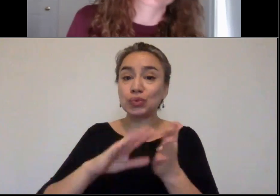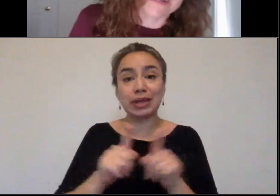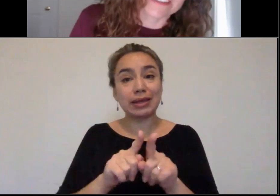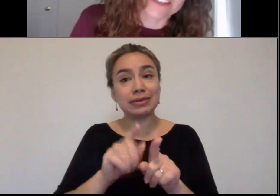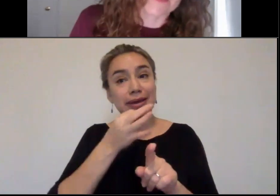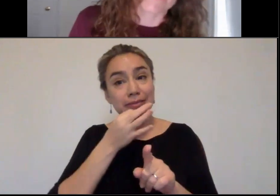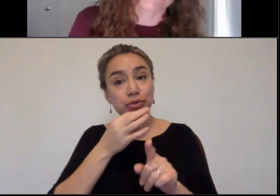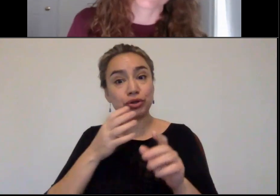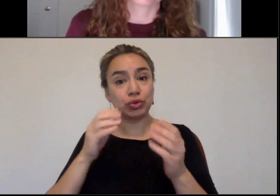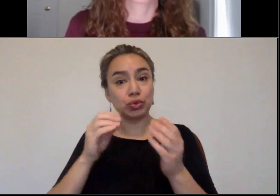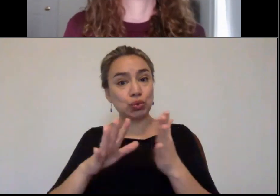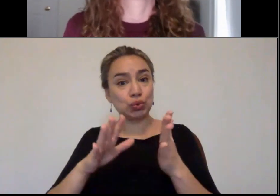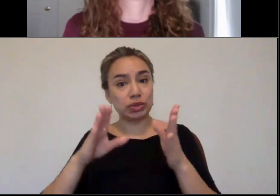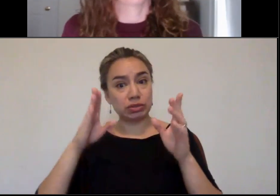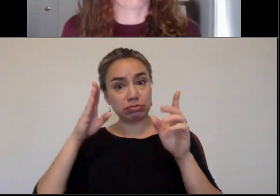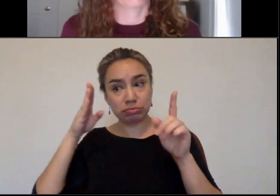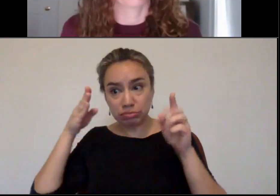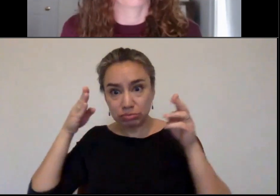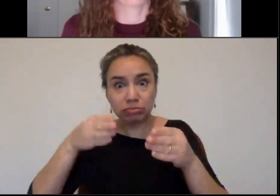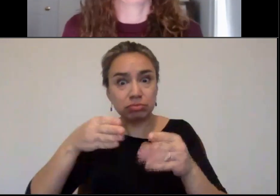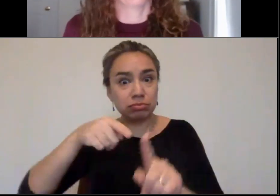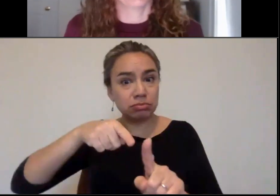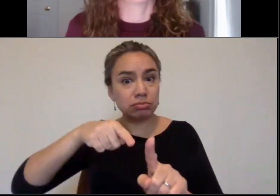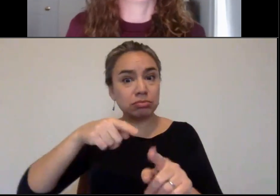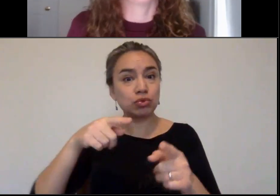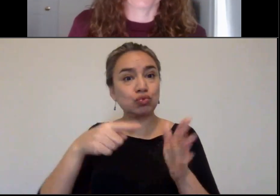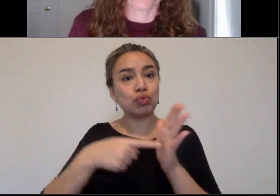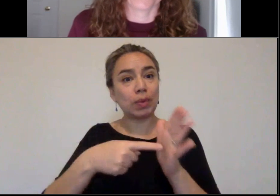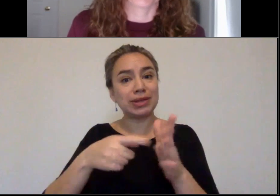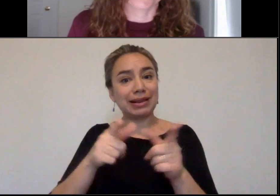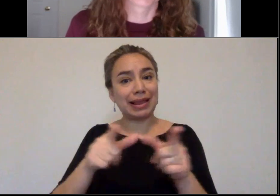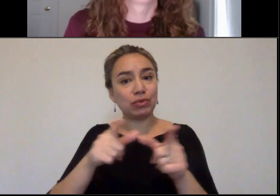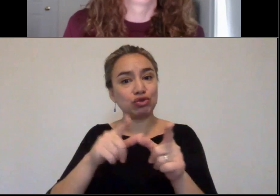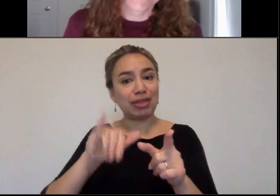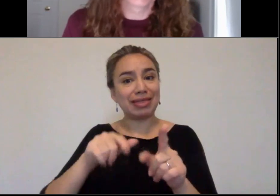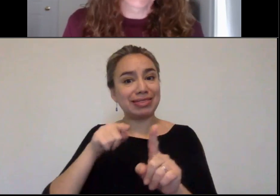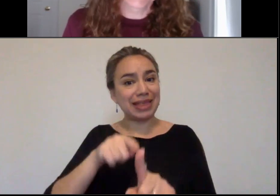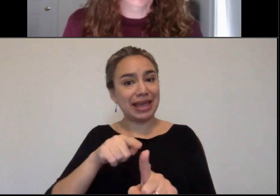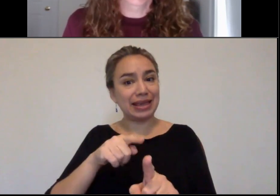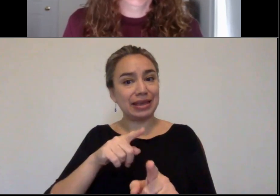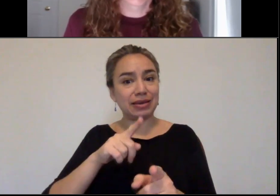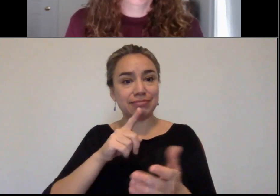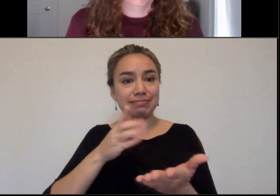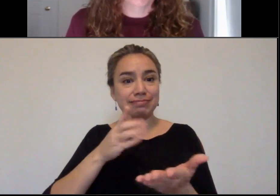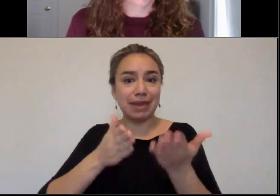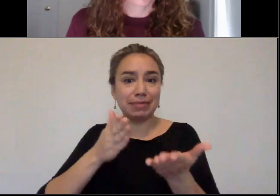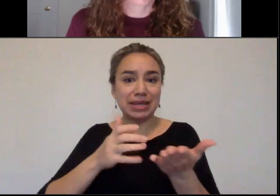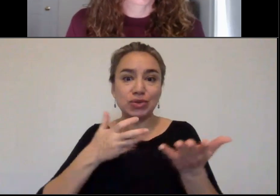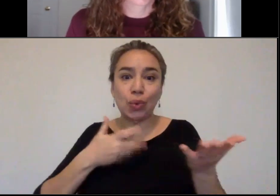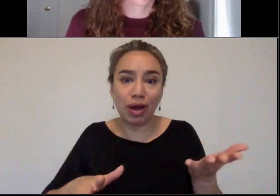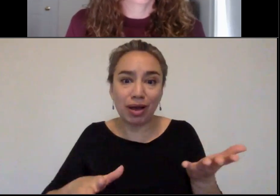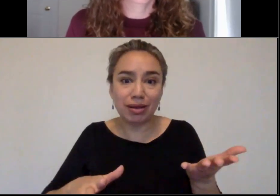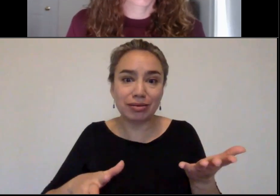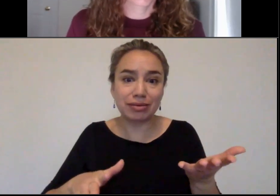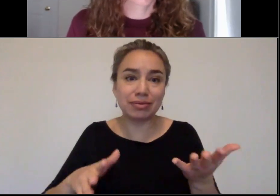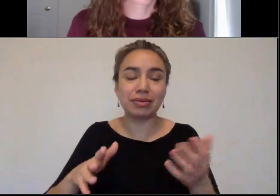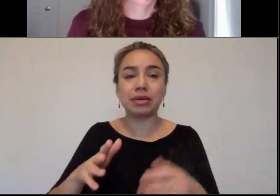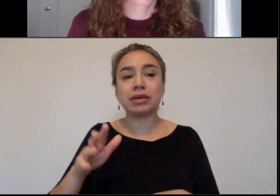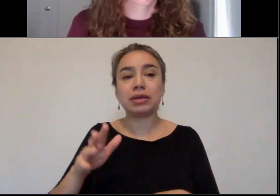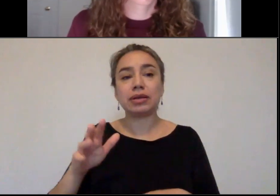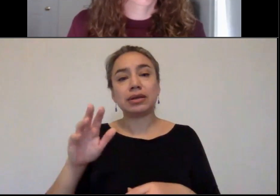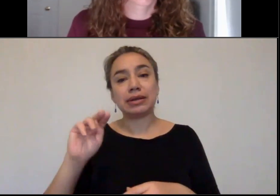on the spot to be representatives for a language that they may not necessarily want to? Yeah, so this was an issue that came